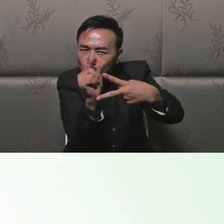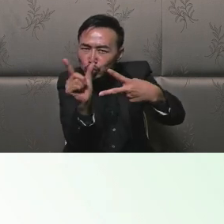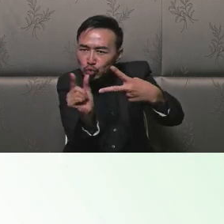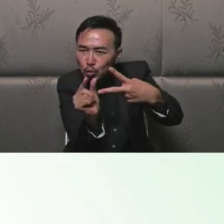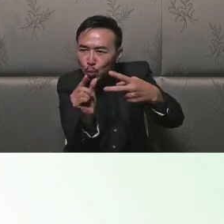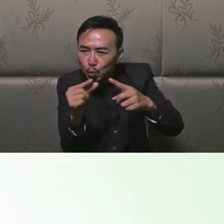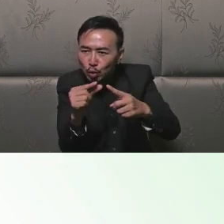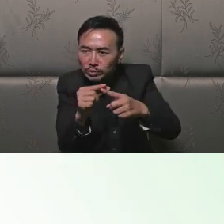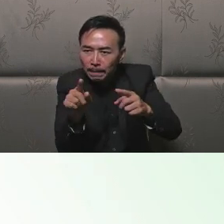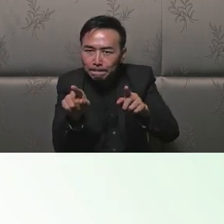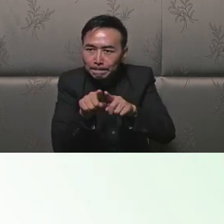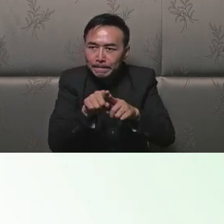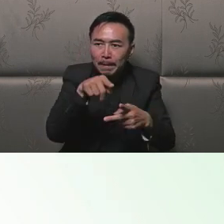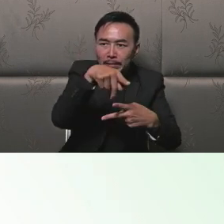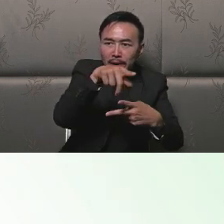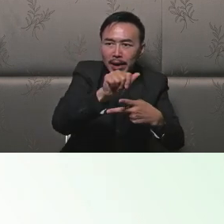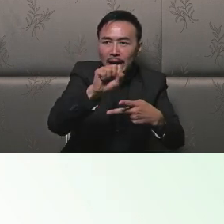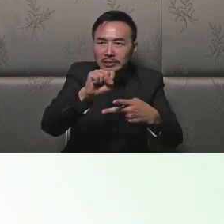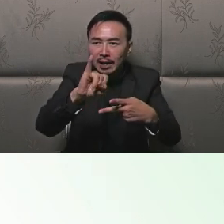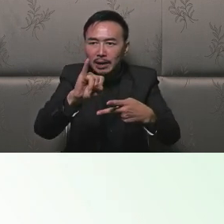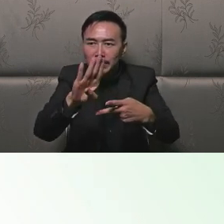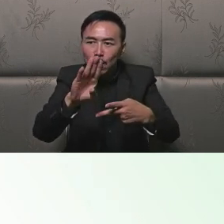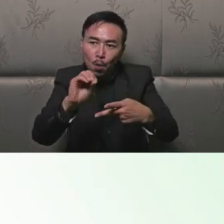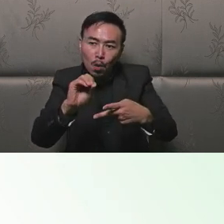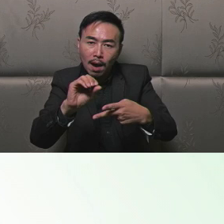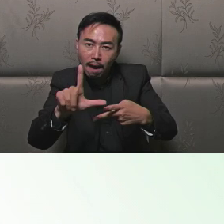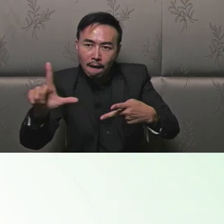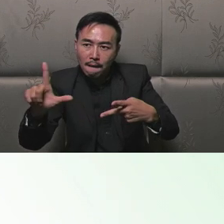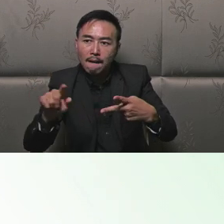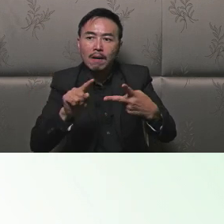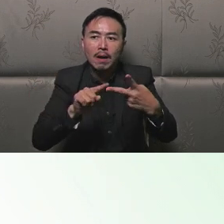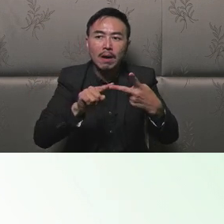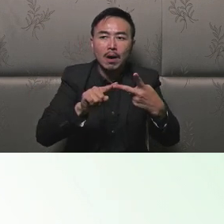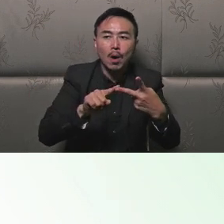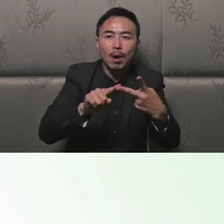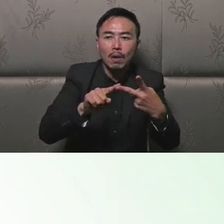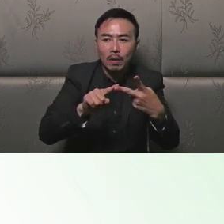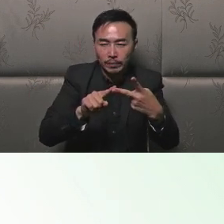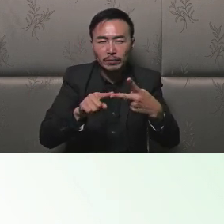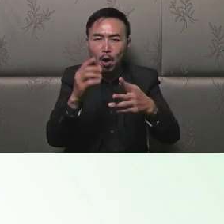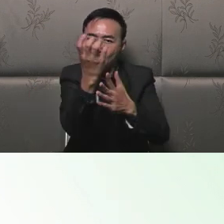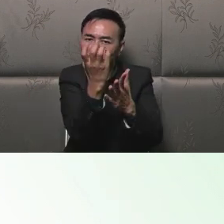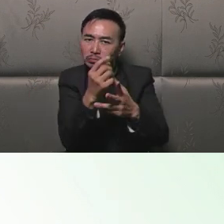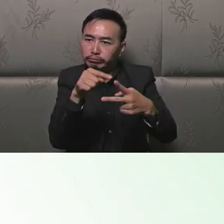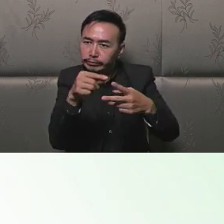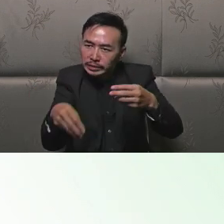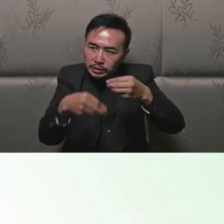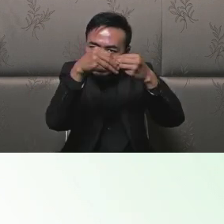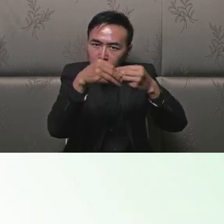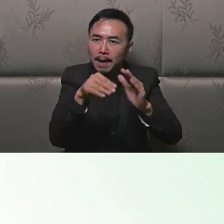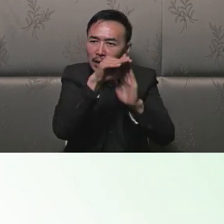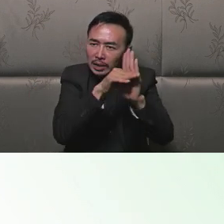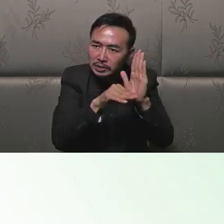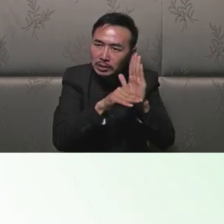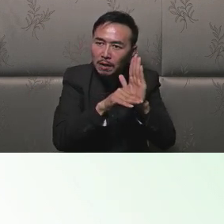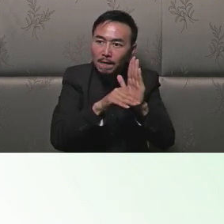1, which is to profile and plan. This is very important. It's very important to profile our